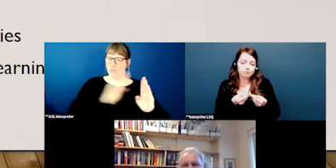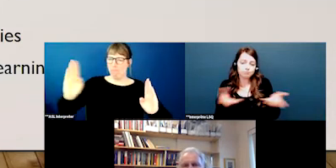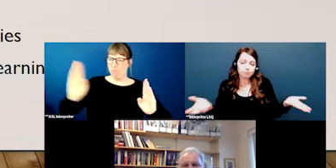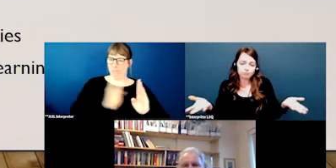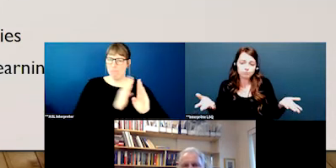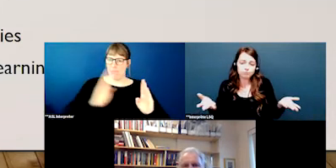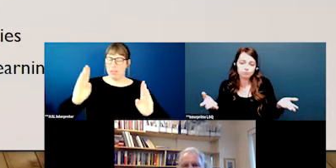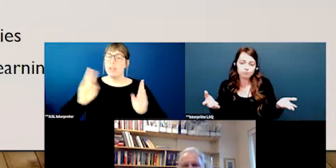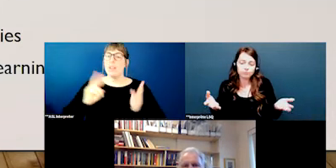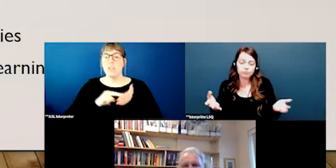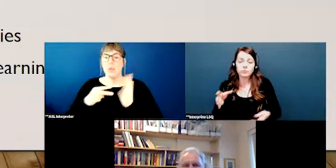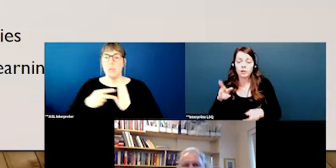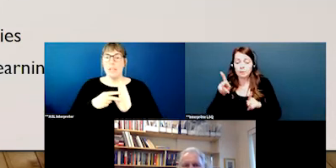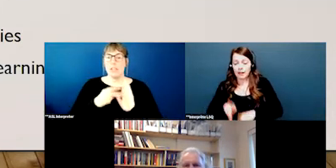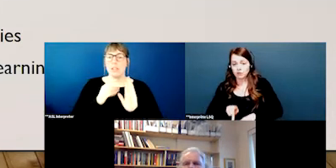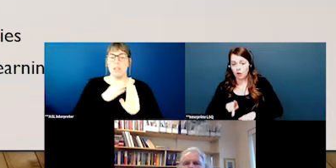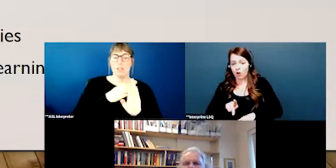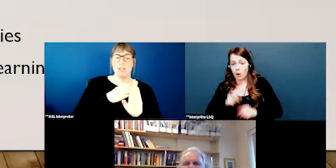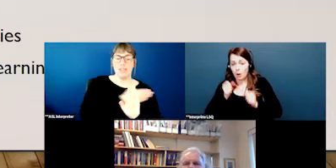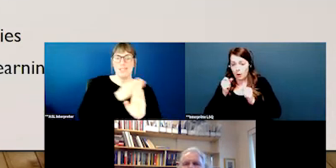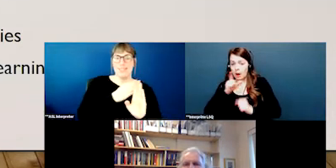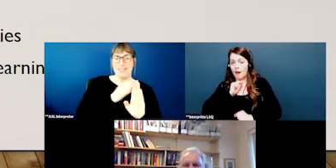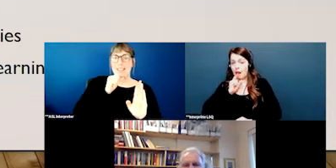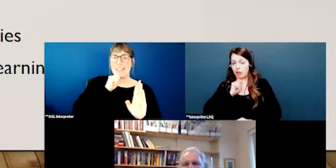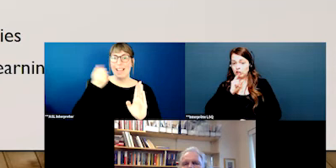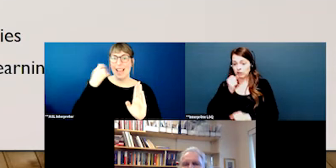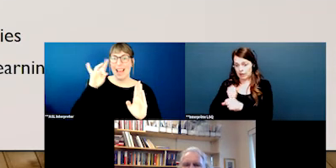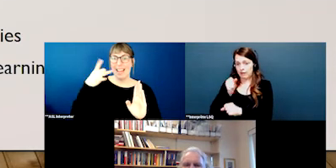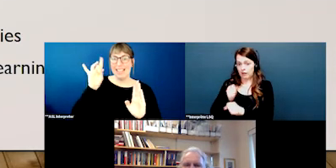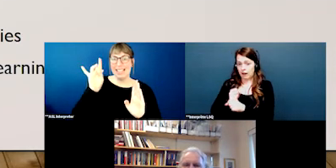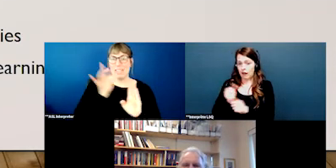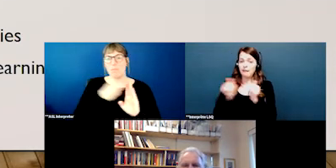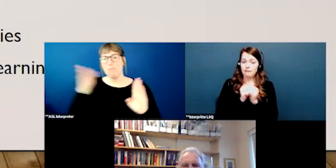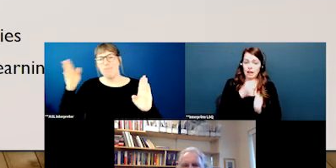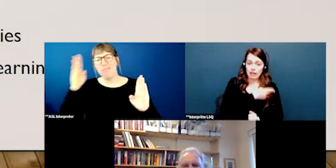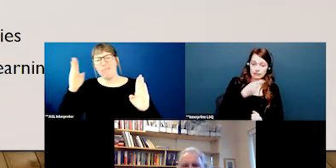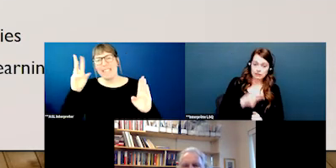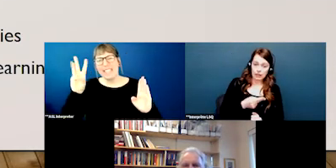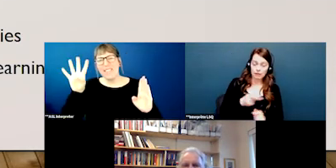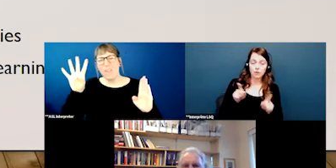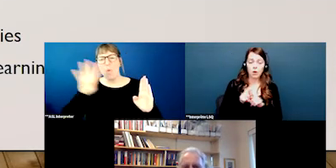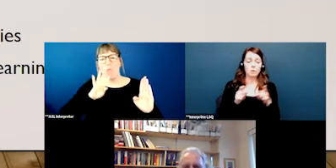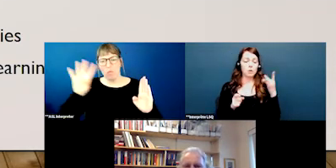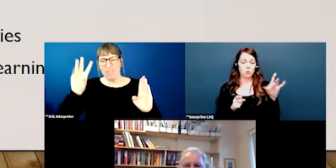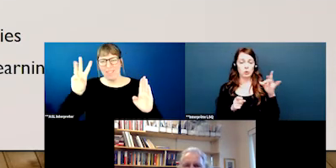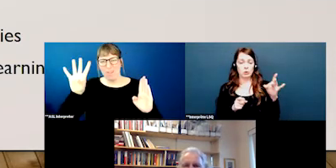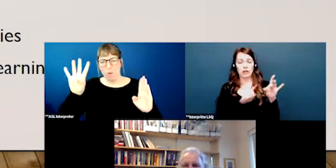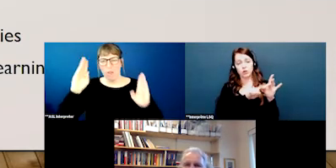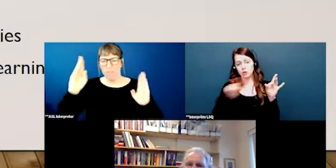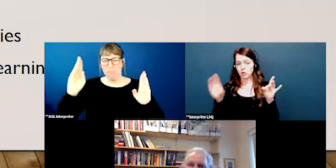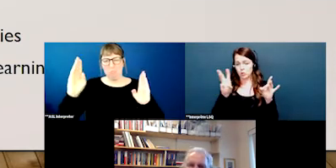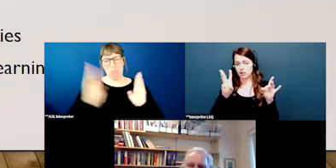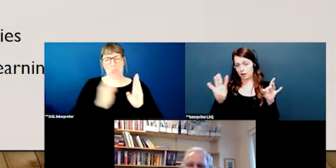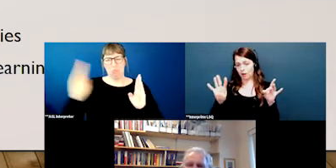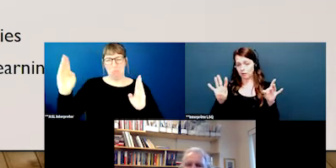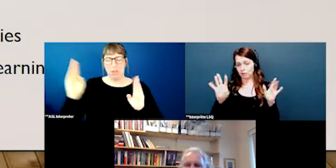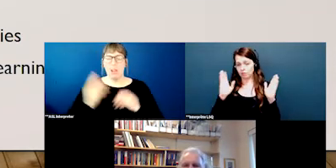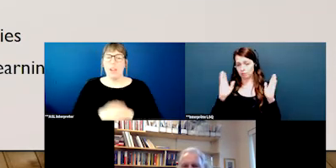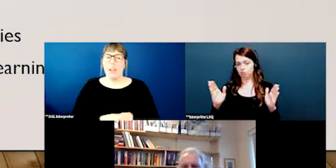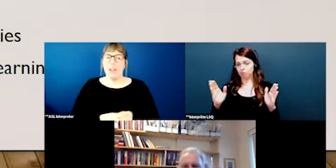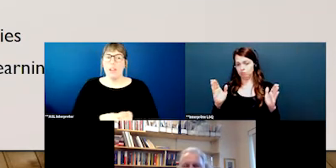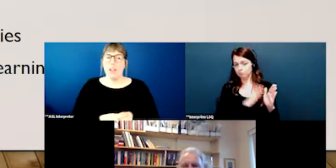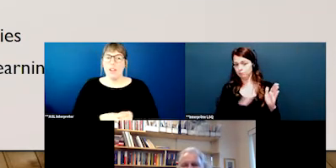typically means people of ages 18 to 64, which raises questions of